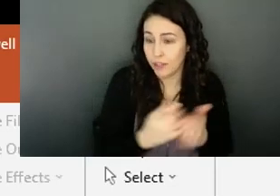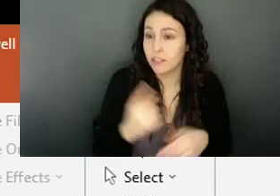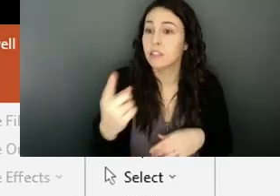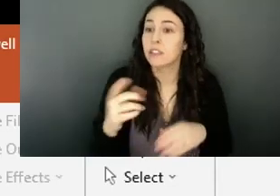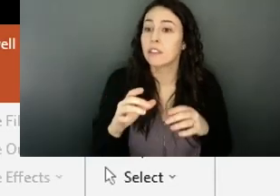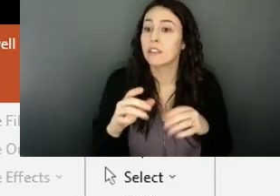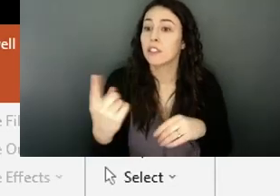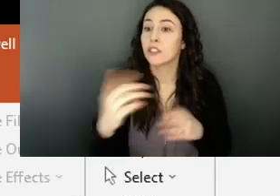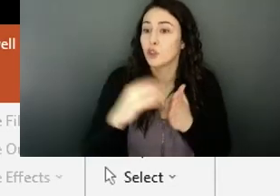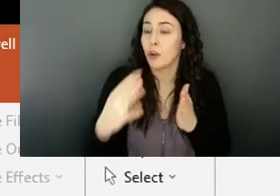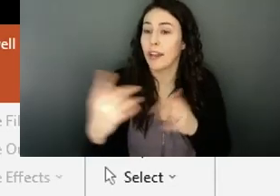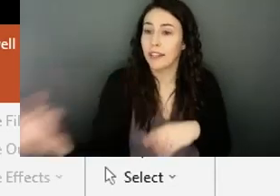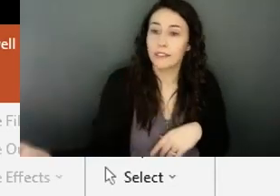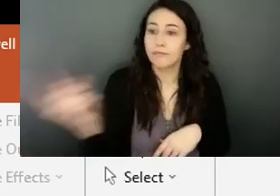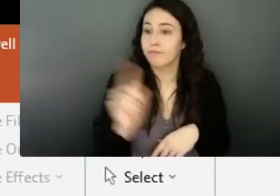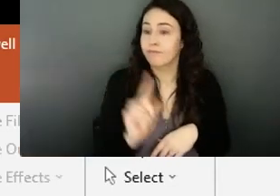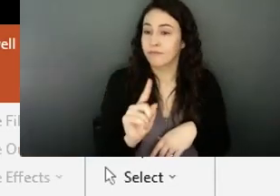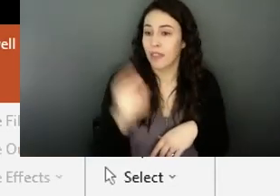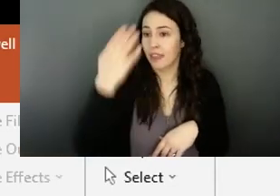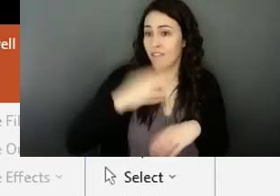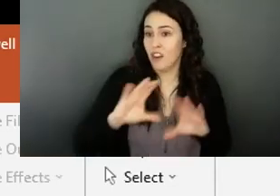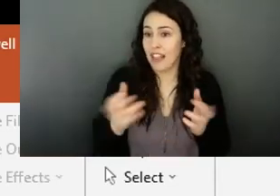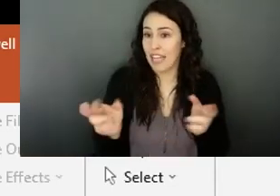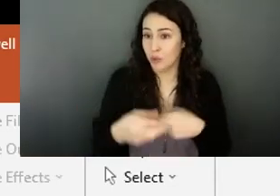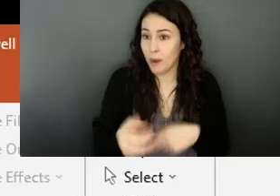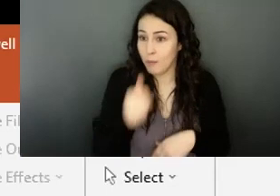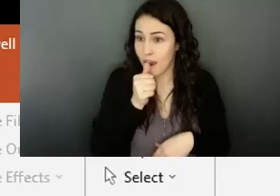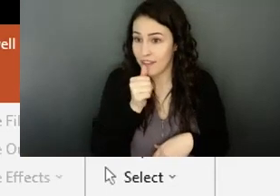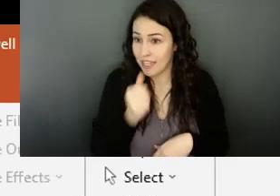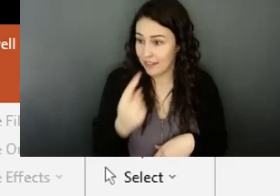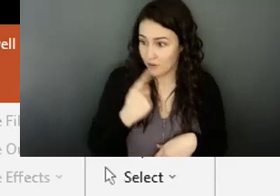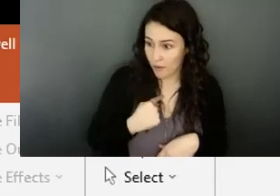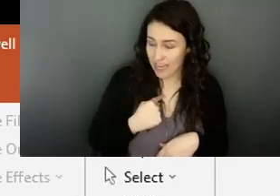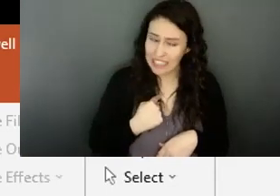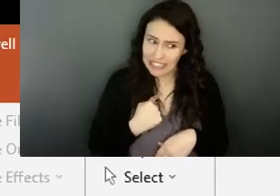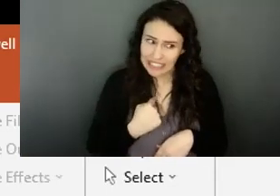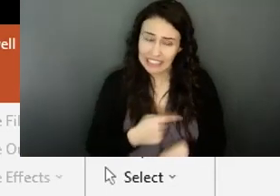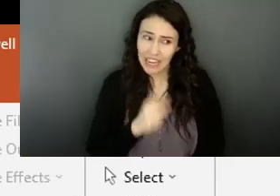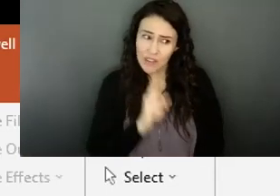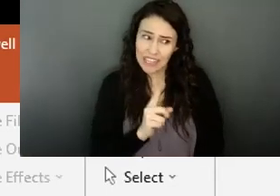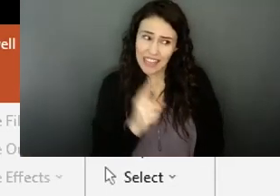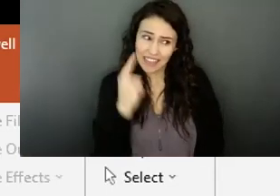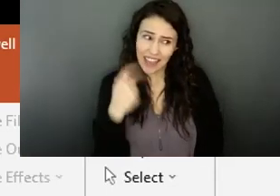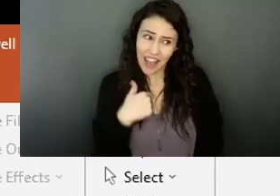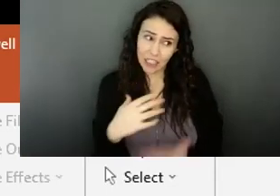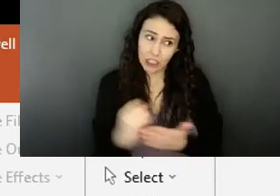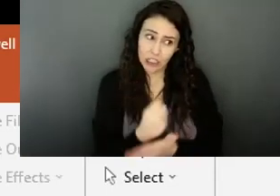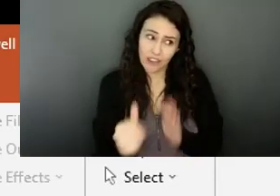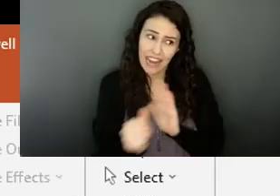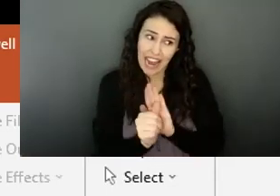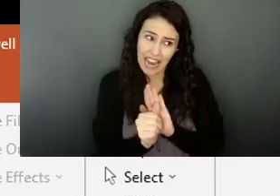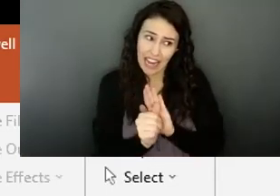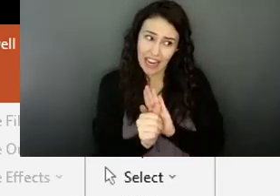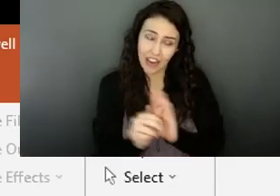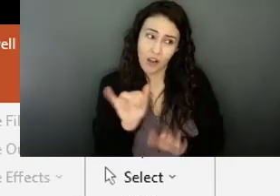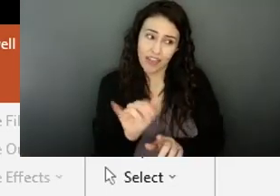me in the front of the classroom and privately said, I really think I deserve an A on that assignment